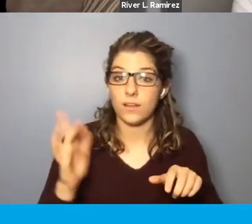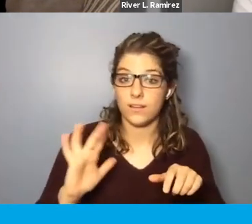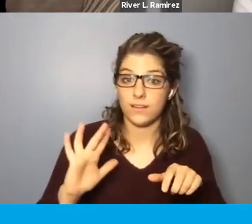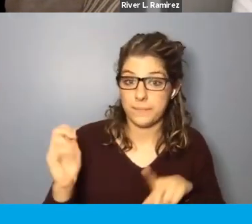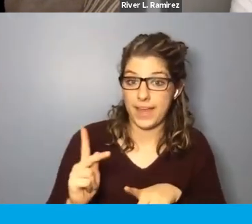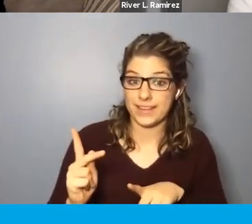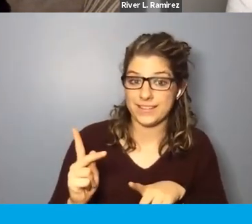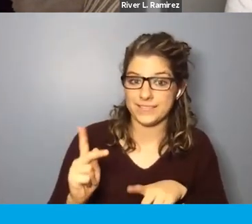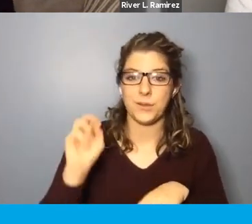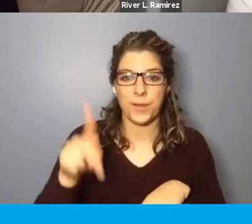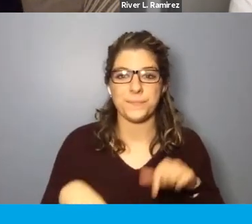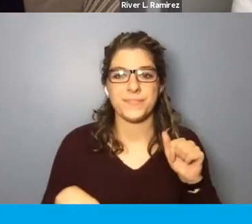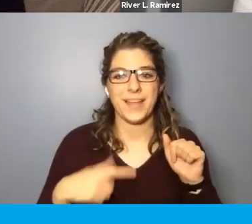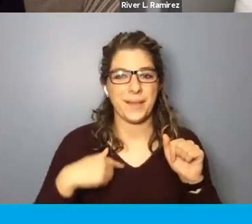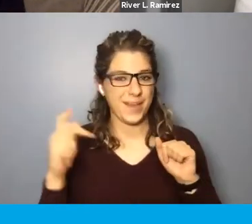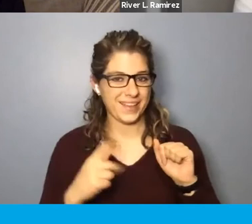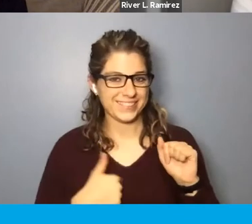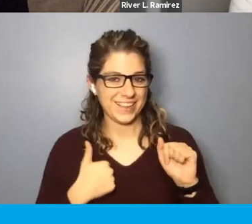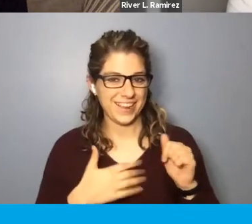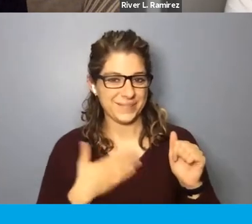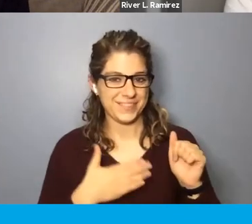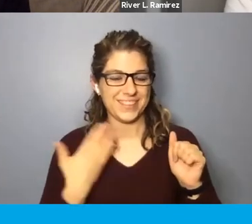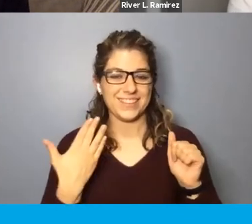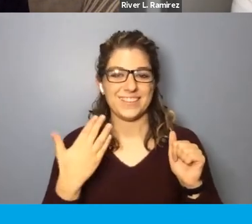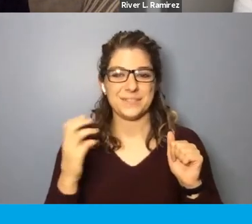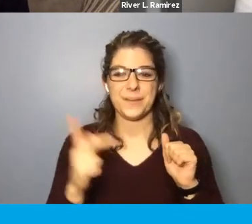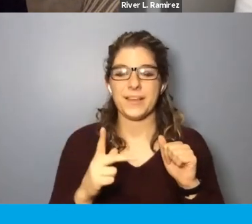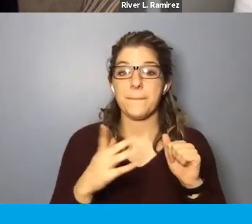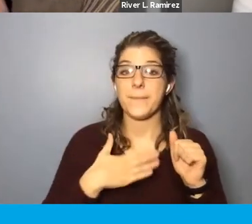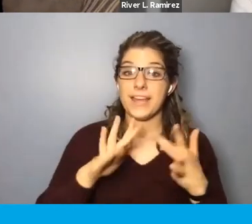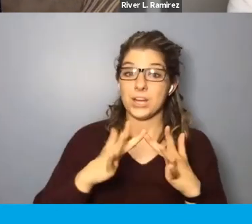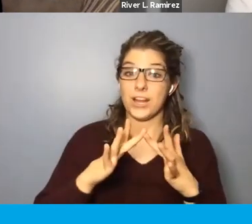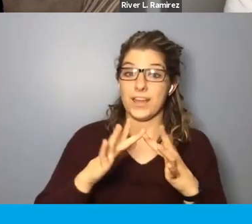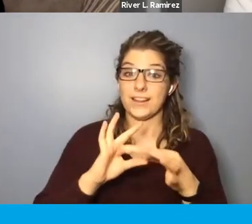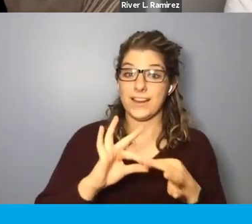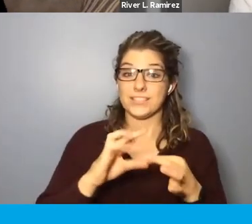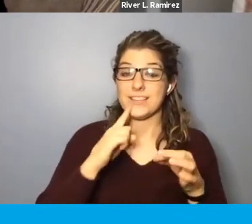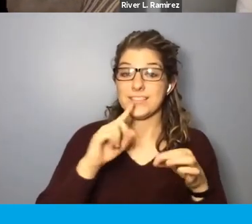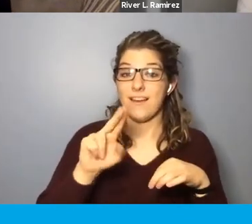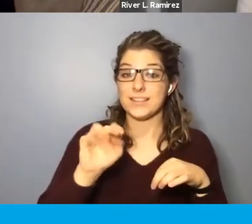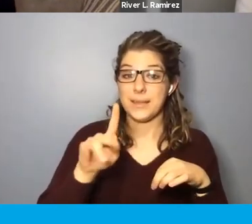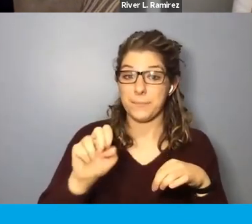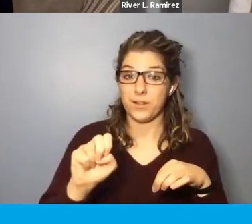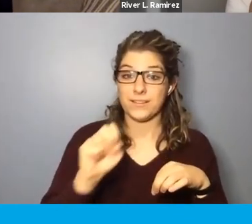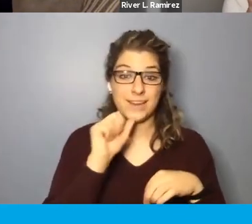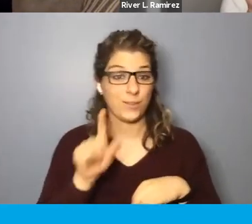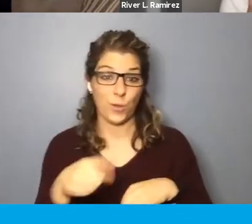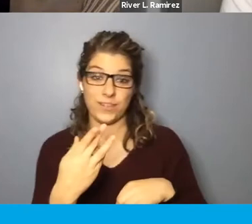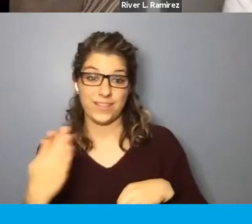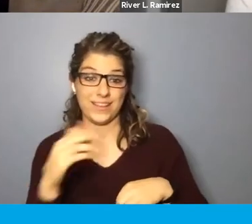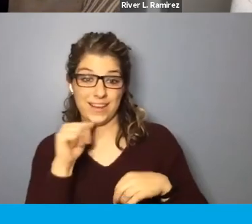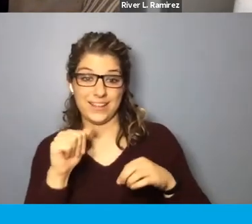Okay. Oh, I'm back. I'm so glad to be back. My internet connection is unstable. Not the only thing that's unstable about